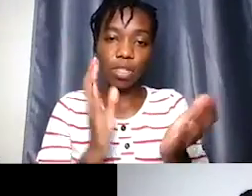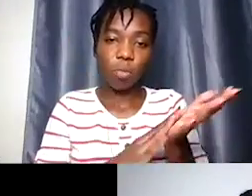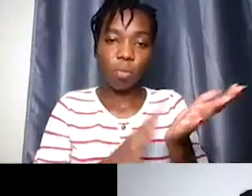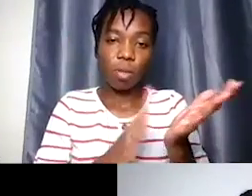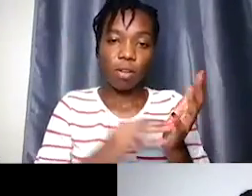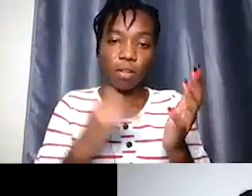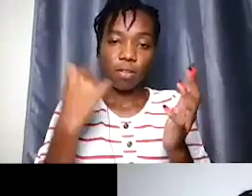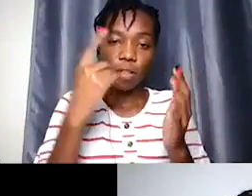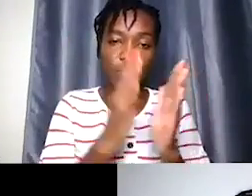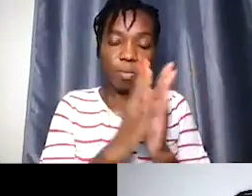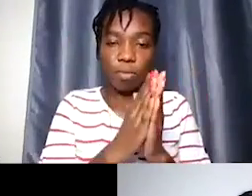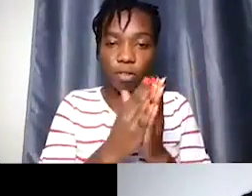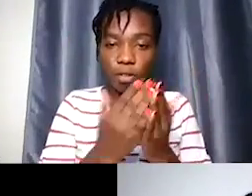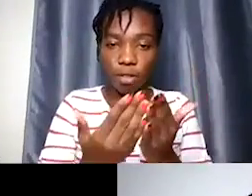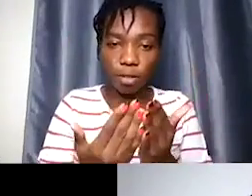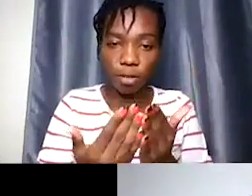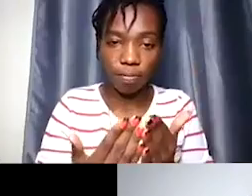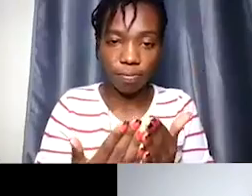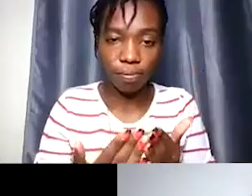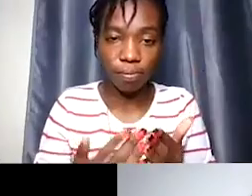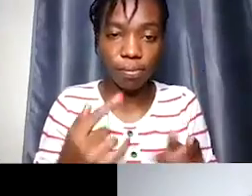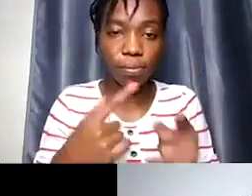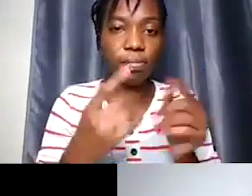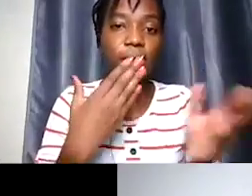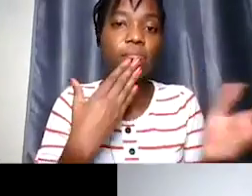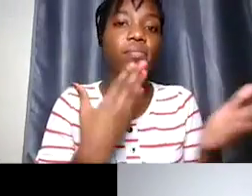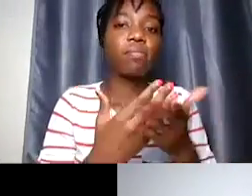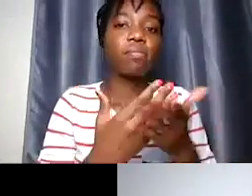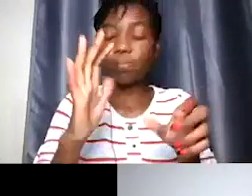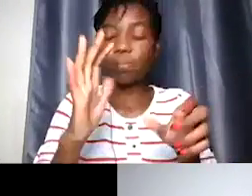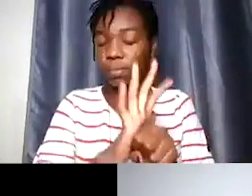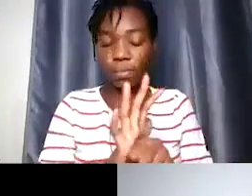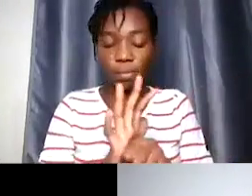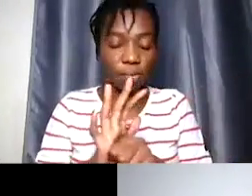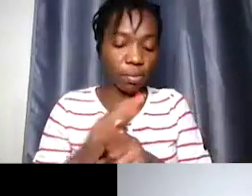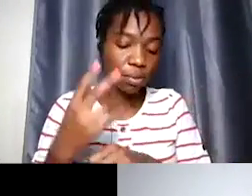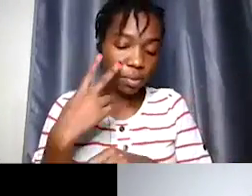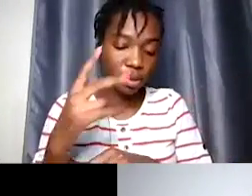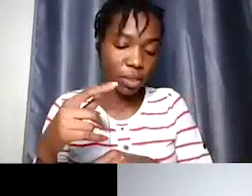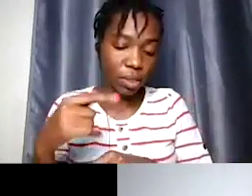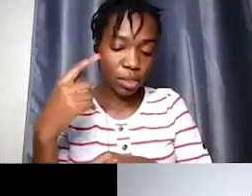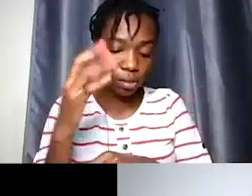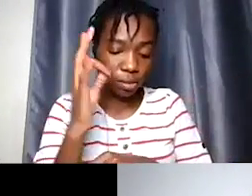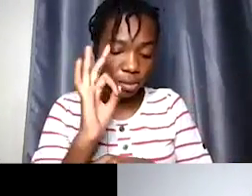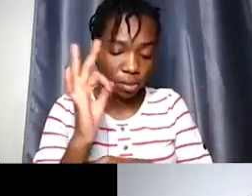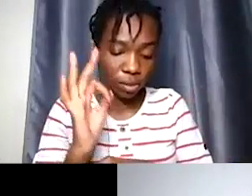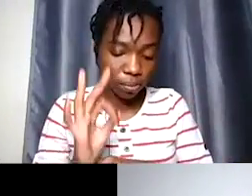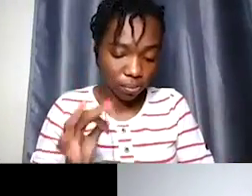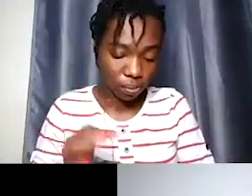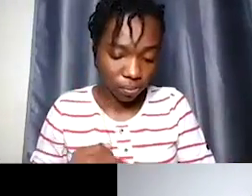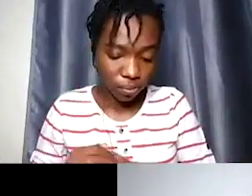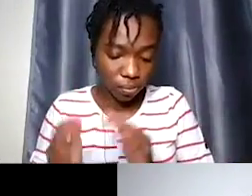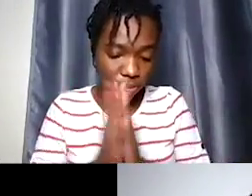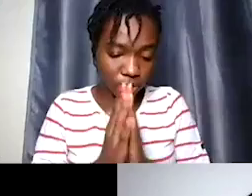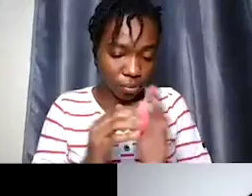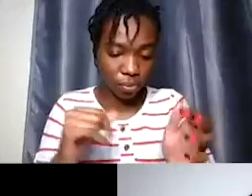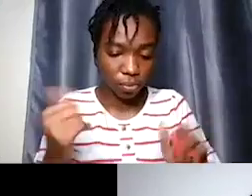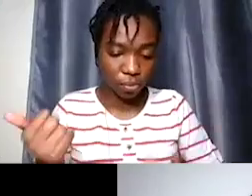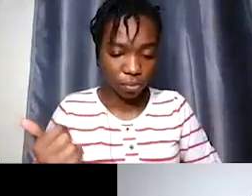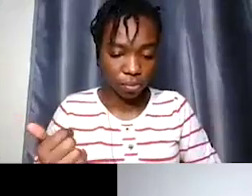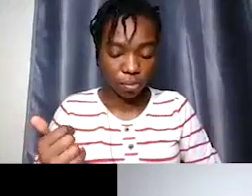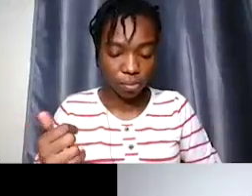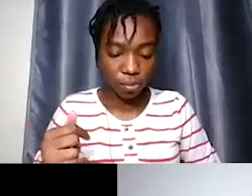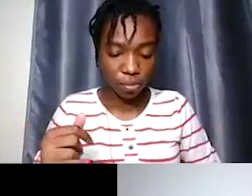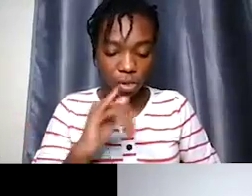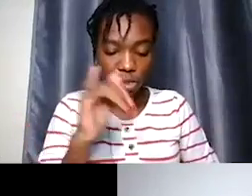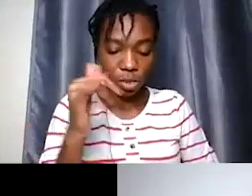on narcissists. But thank you so much, you guys. Yeah, see you on Friday, Modesta, and everyone else. See you on Friday. For those who are joining us